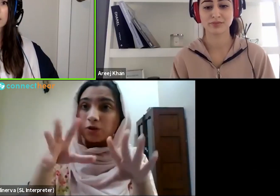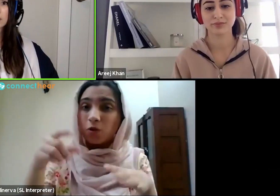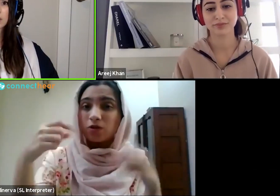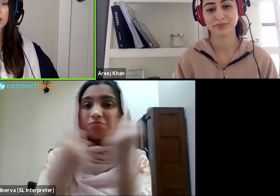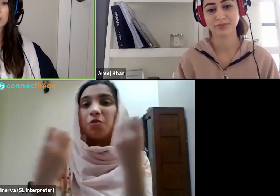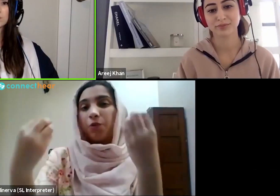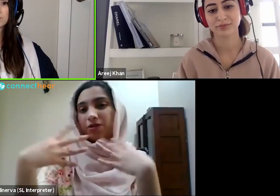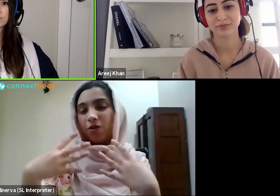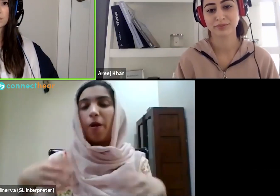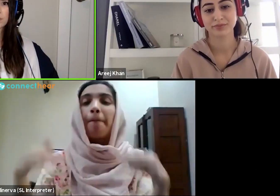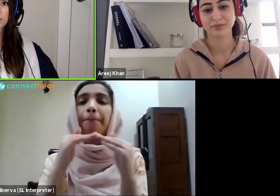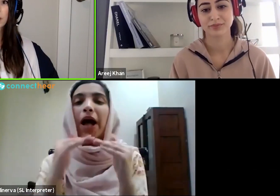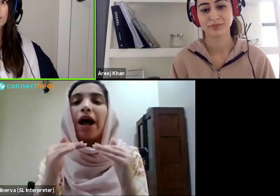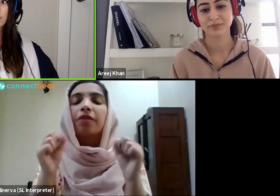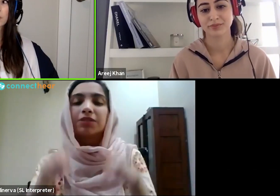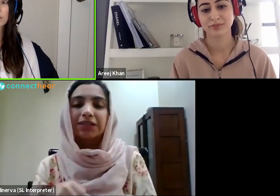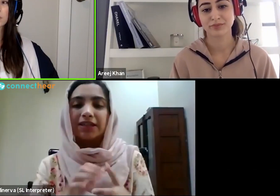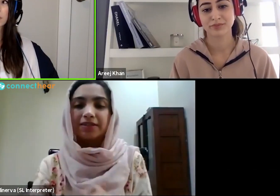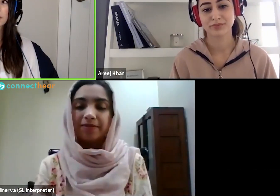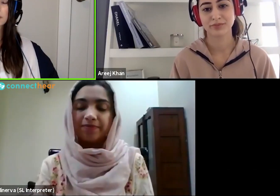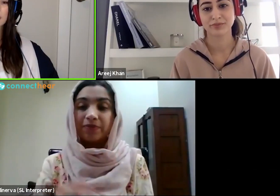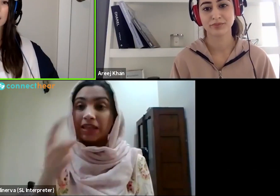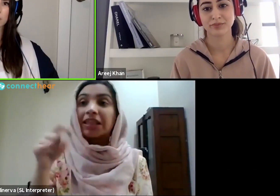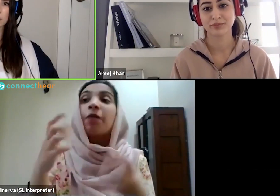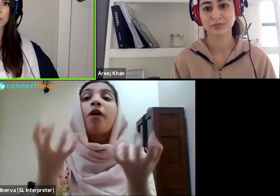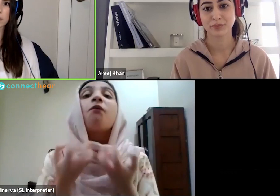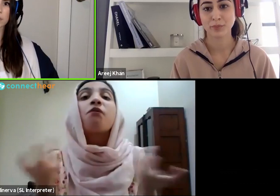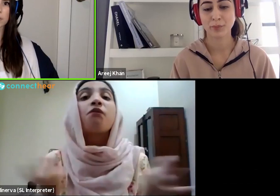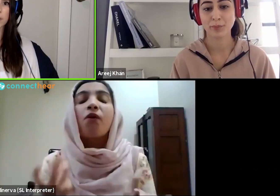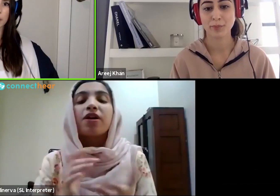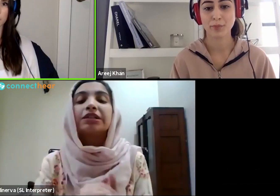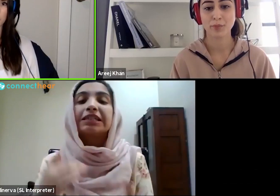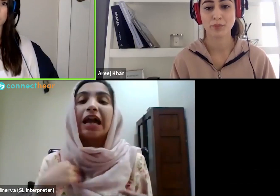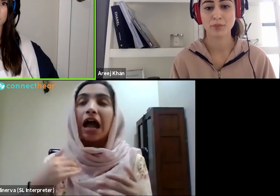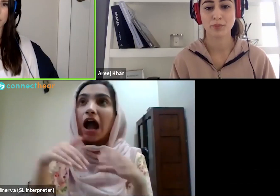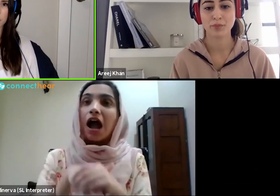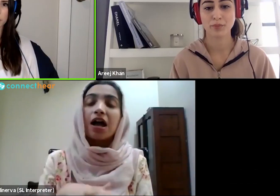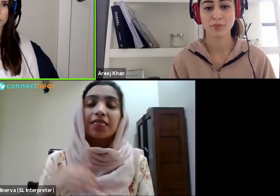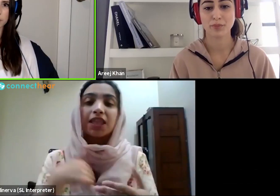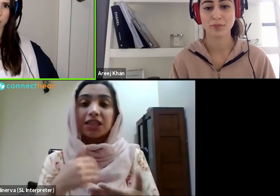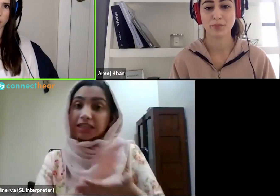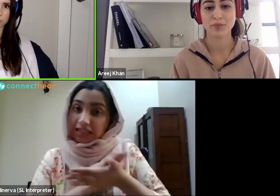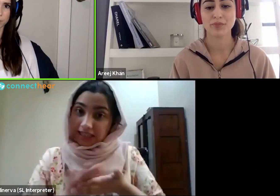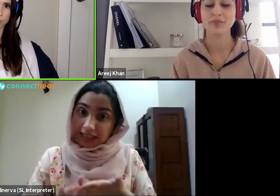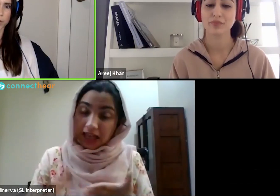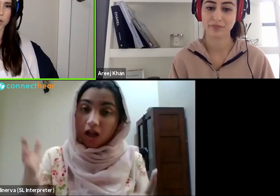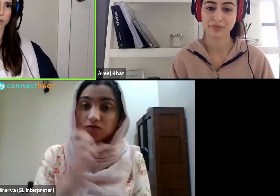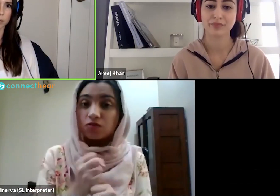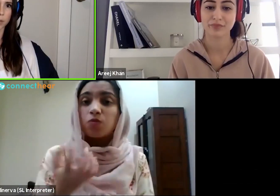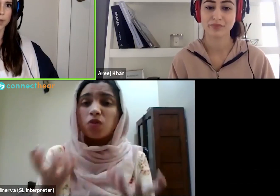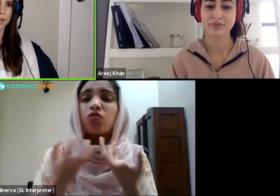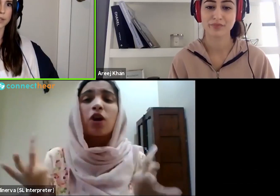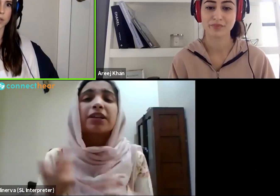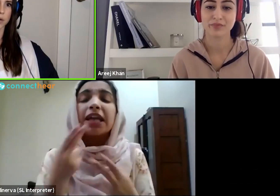how y'all can have a healthy relationship, because it's not a healthy relationship if you can't be honest with each other what your needs are with each